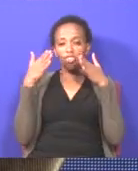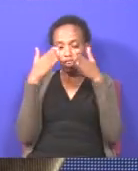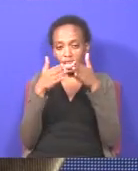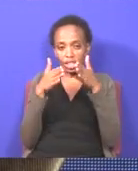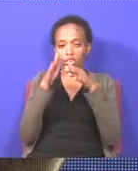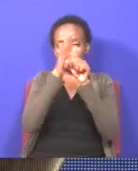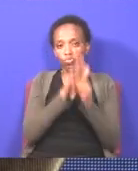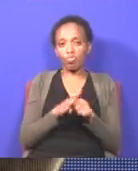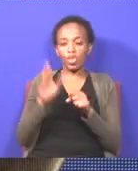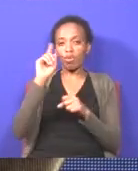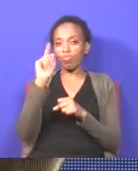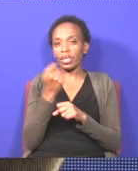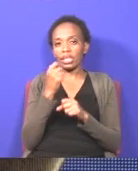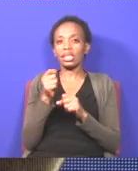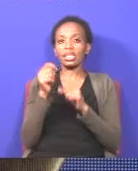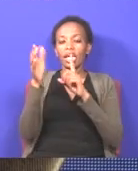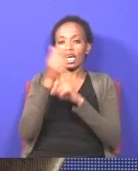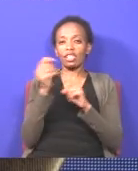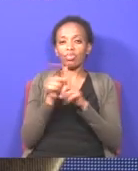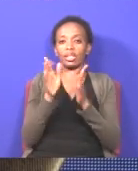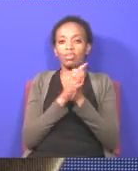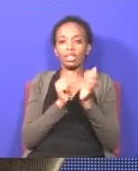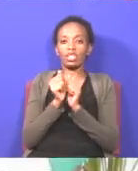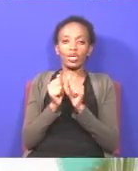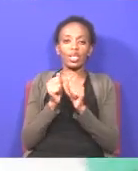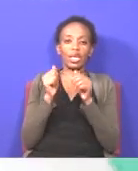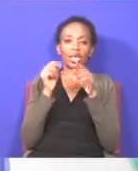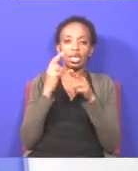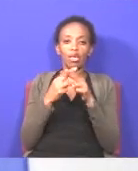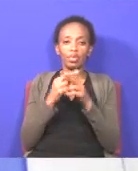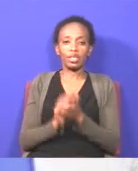president's achievement and damaging his reputation.